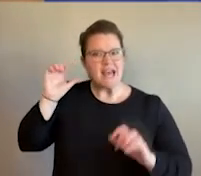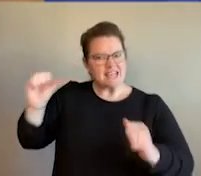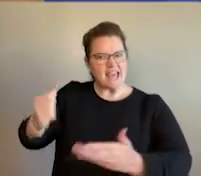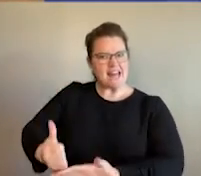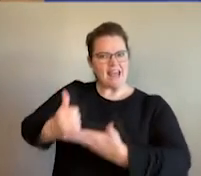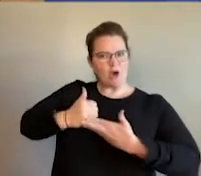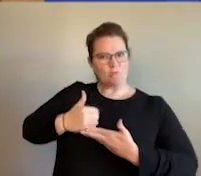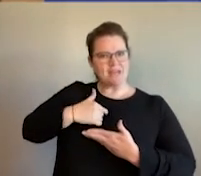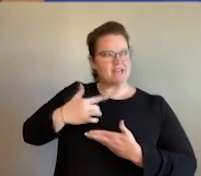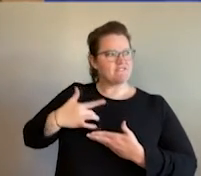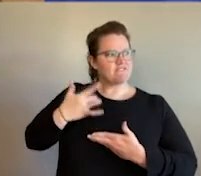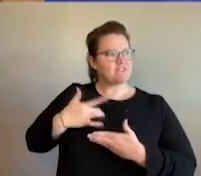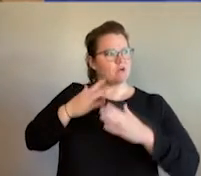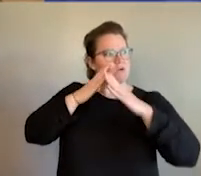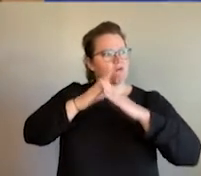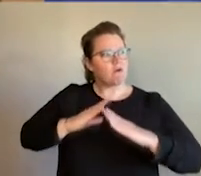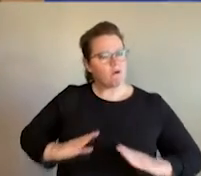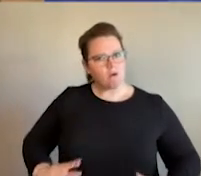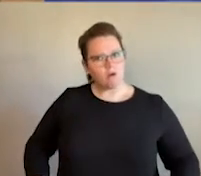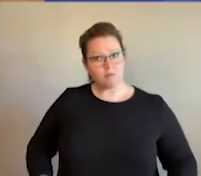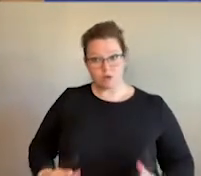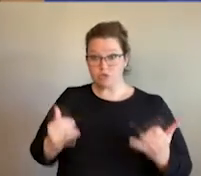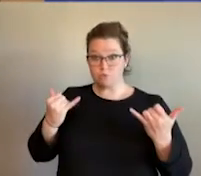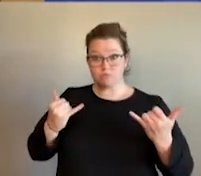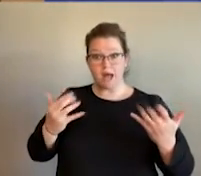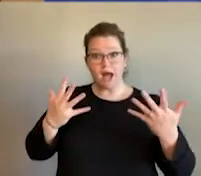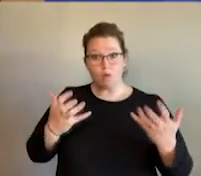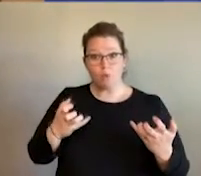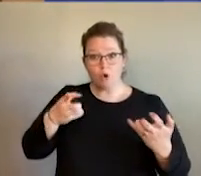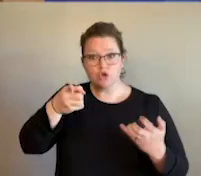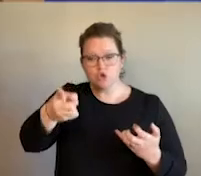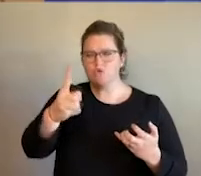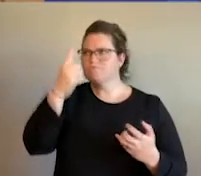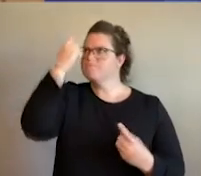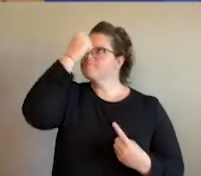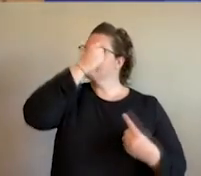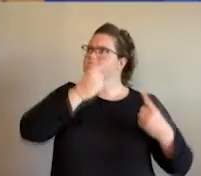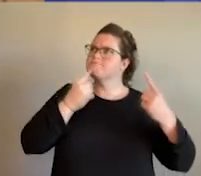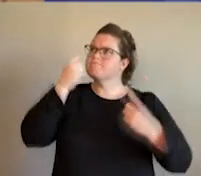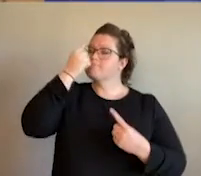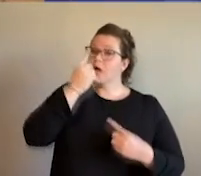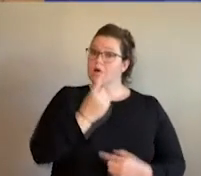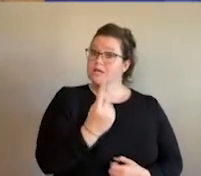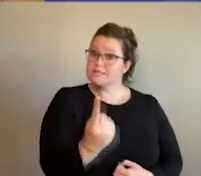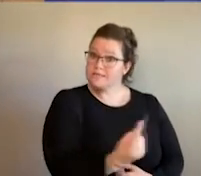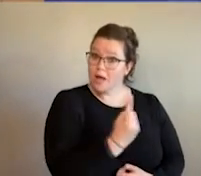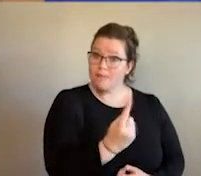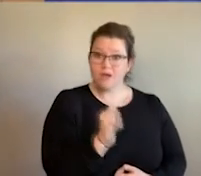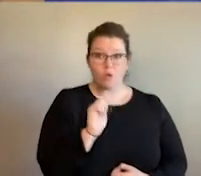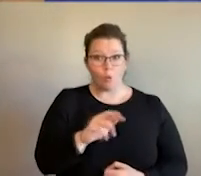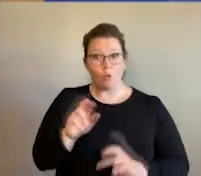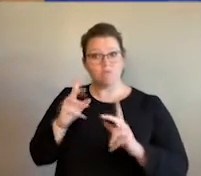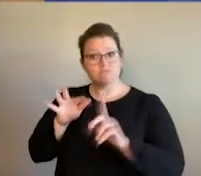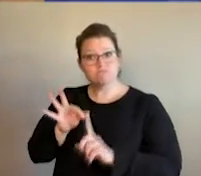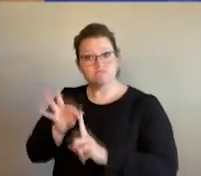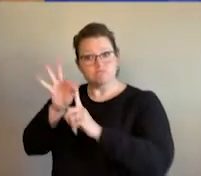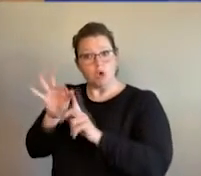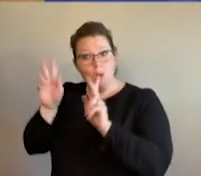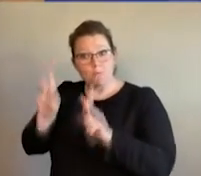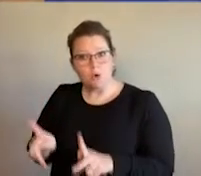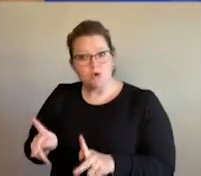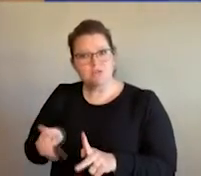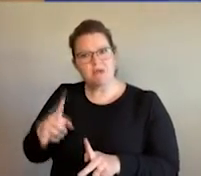So today, I want for you to think of something, someone that you